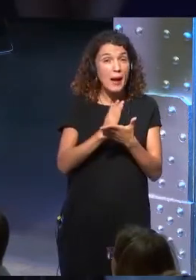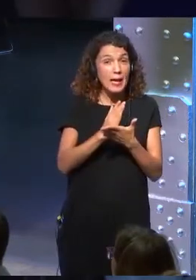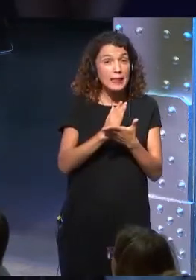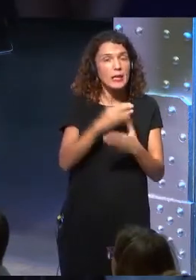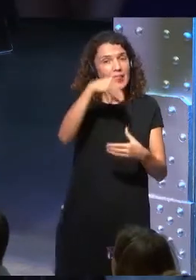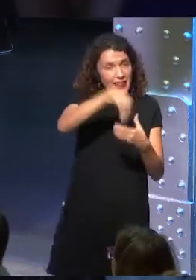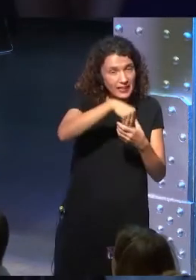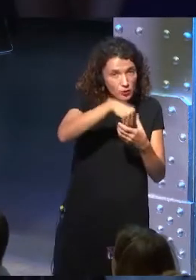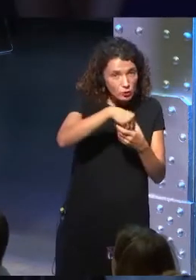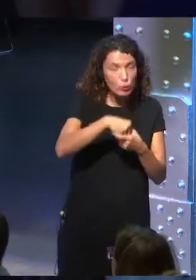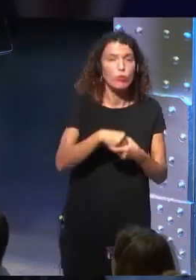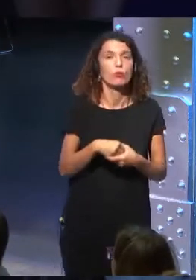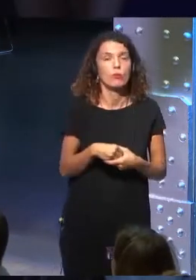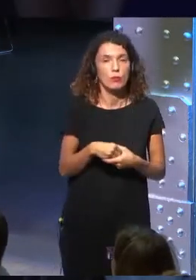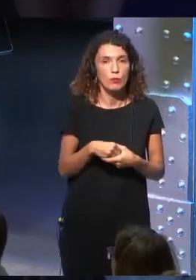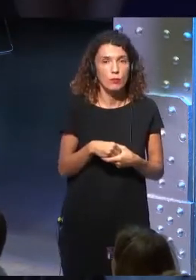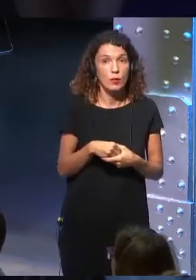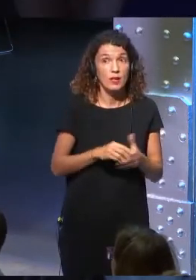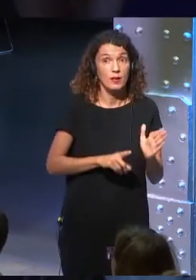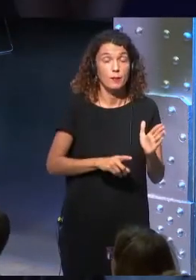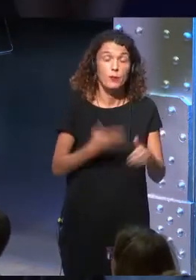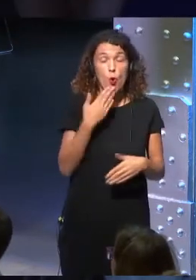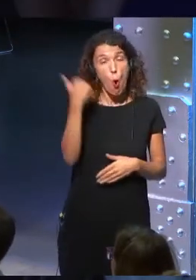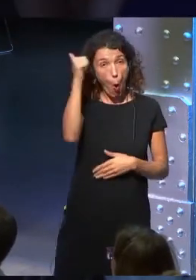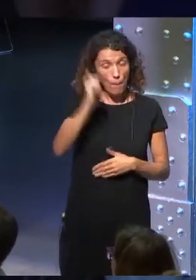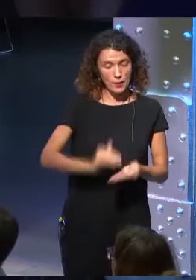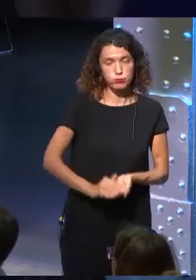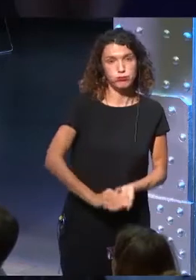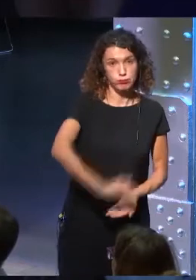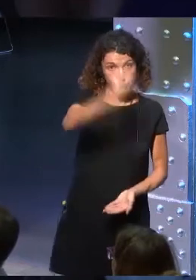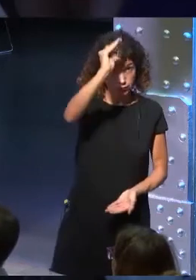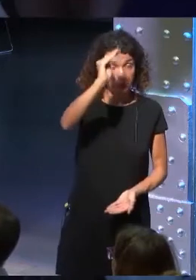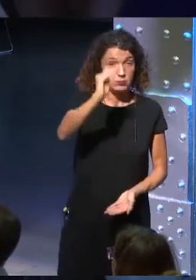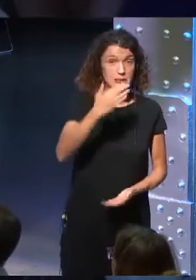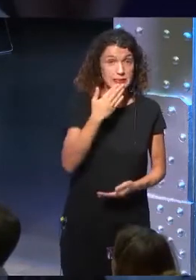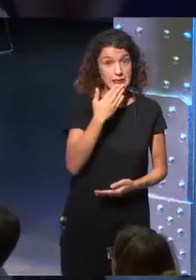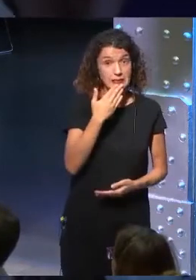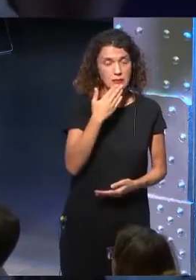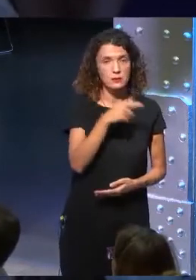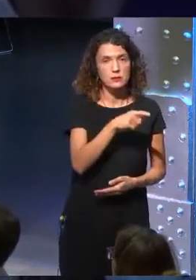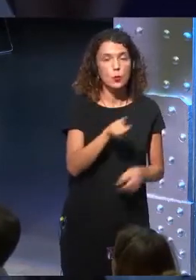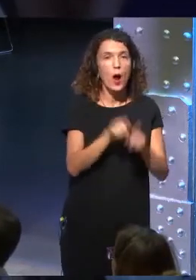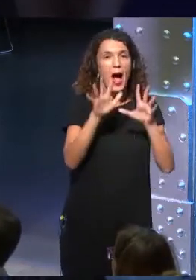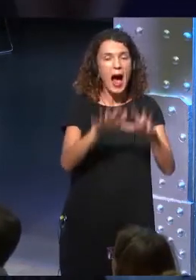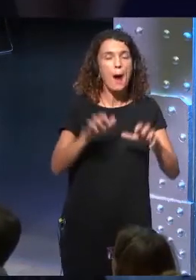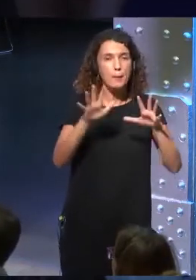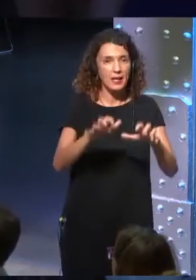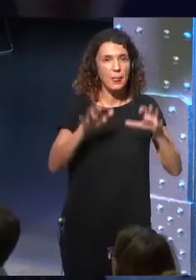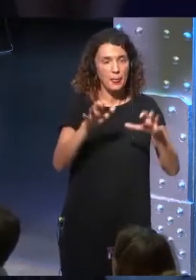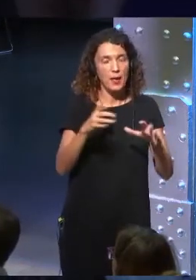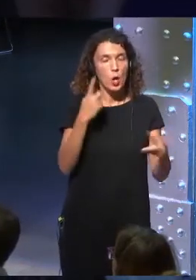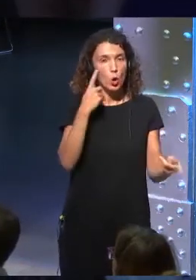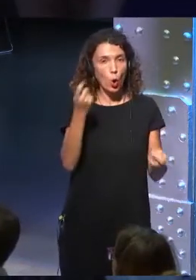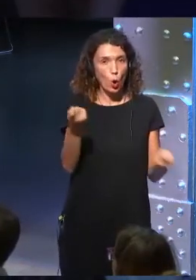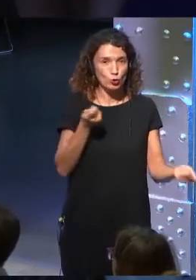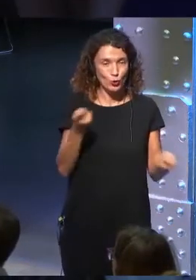growing up as a man is learning to take control of the public